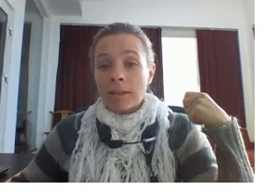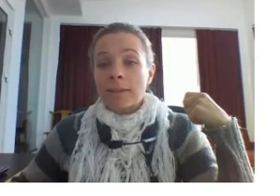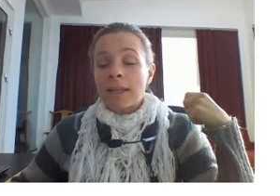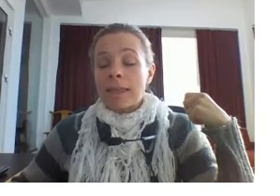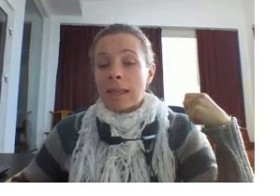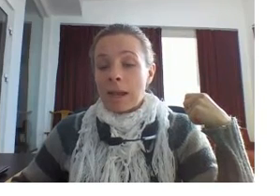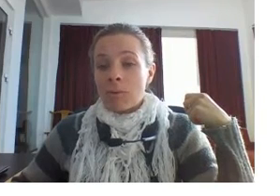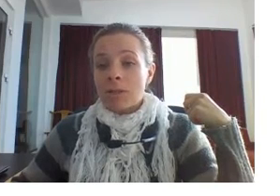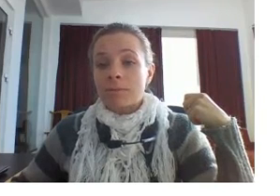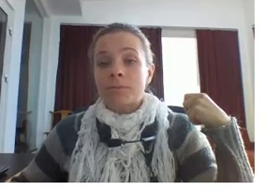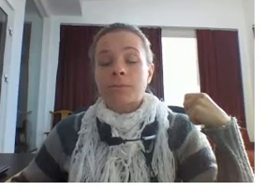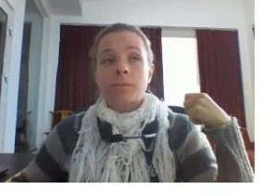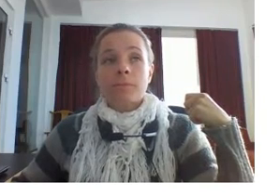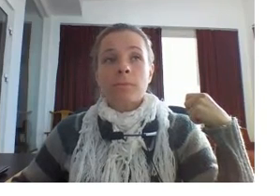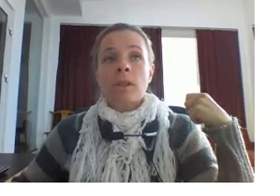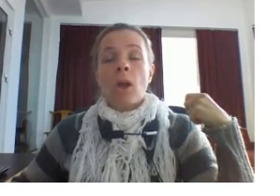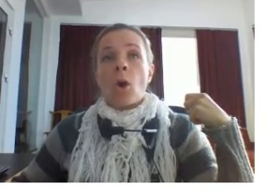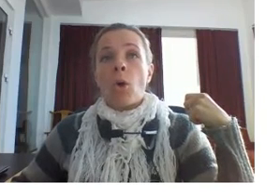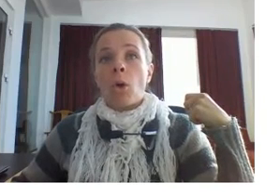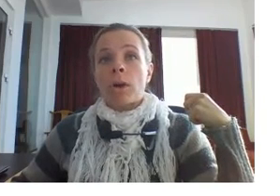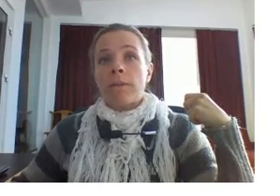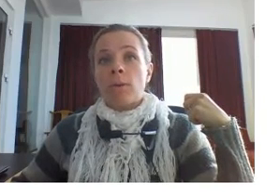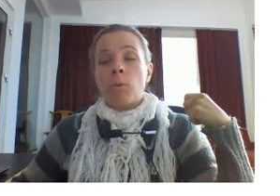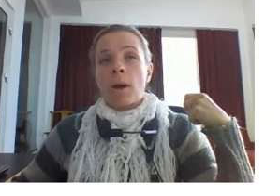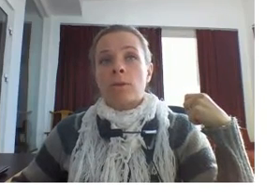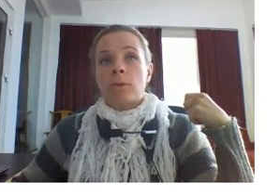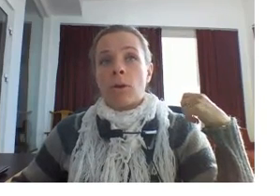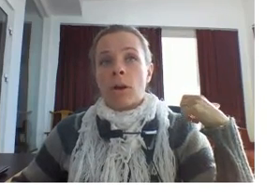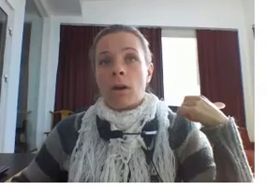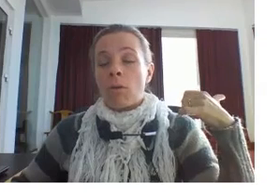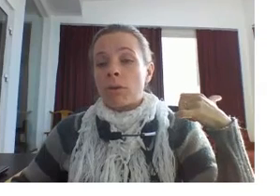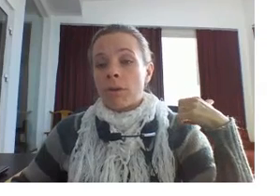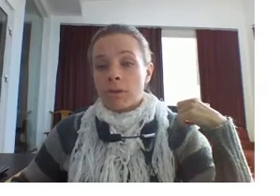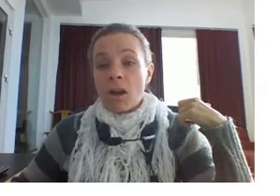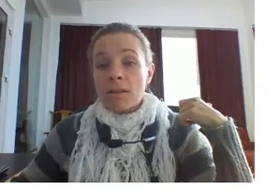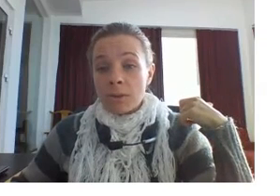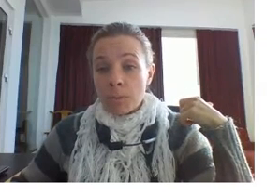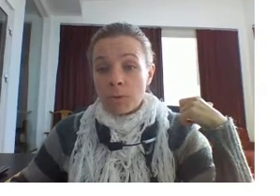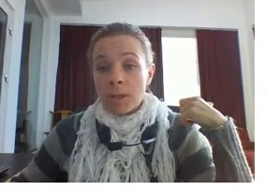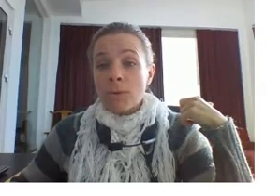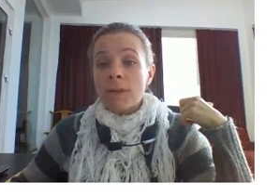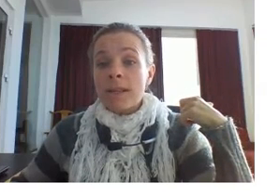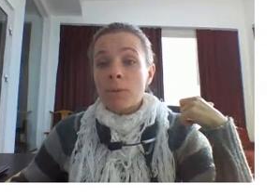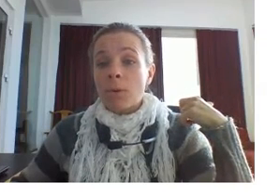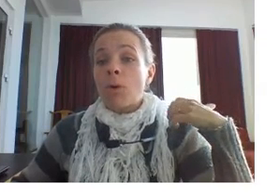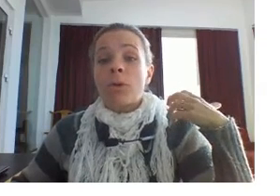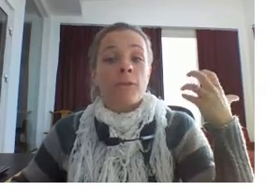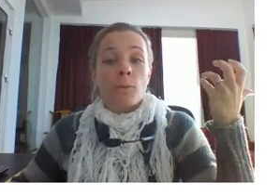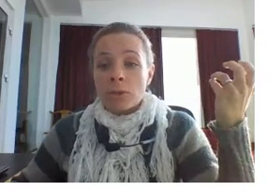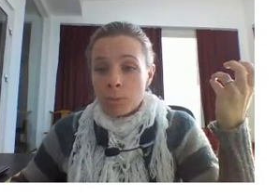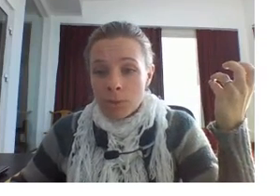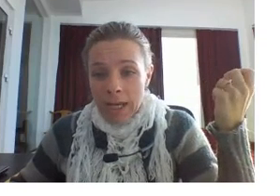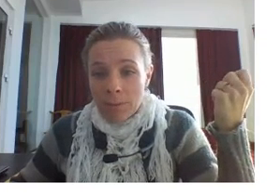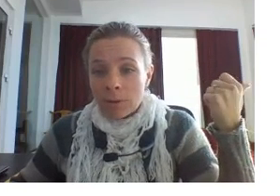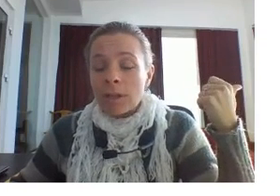communicate in that language or if you want to order doctor's appointment for example or